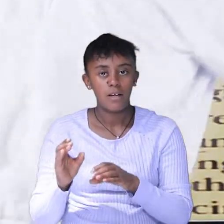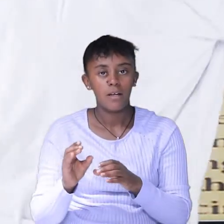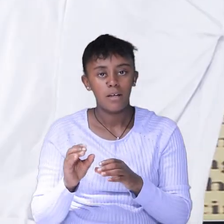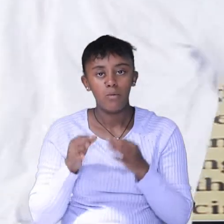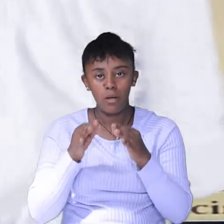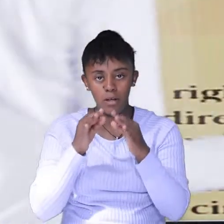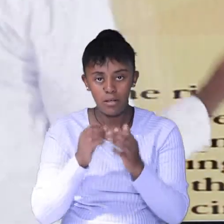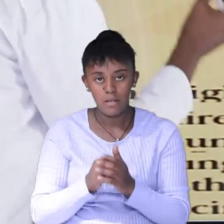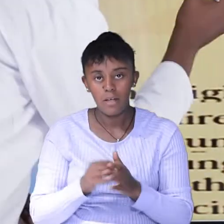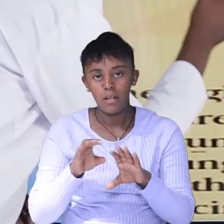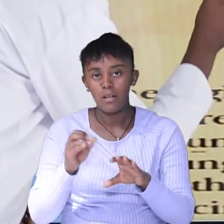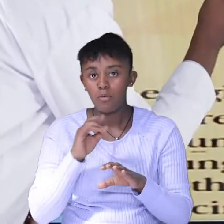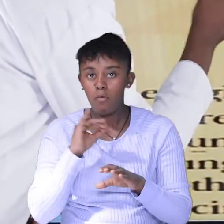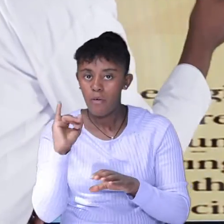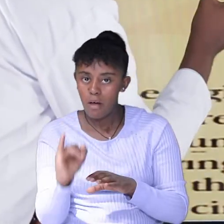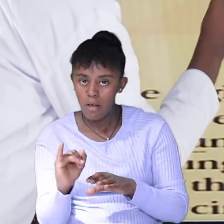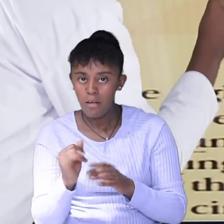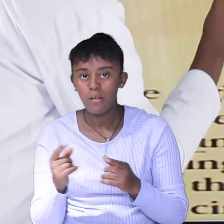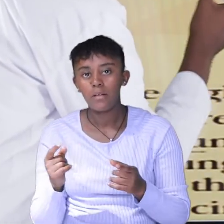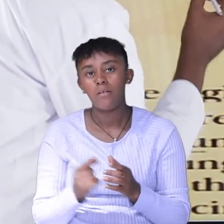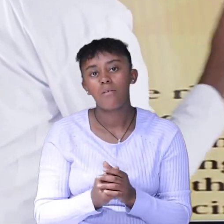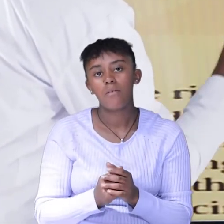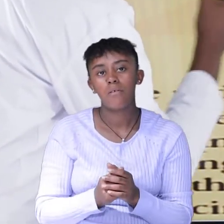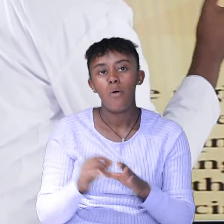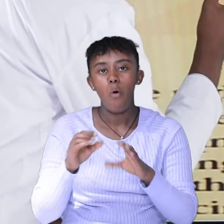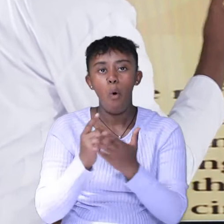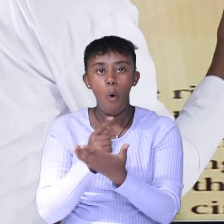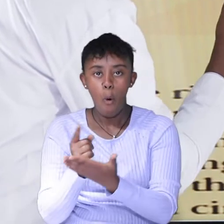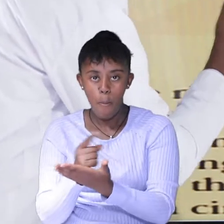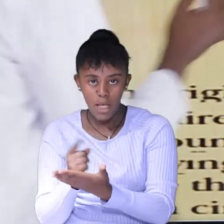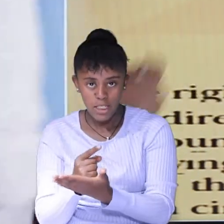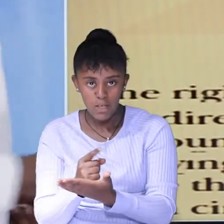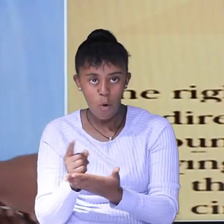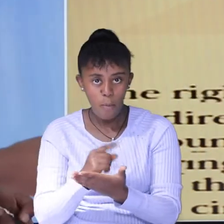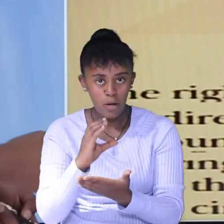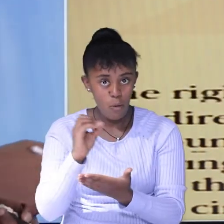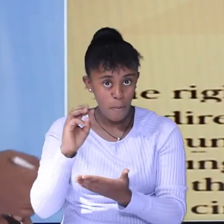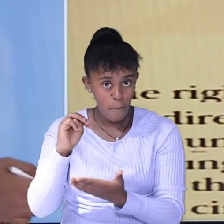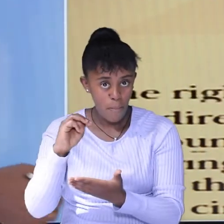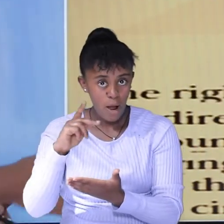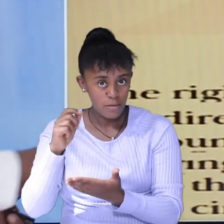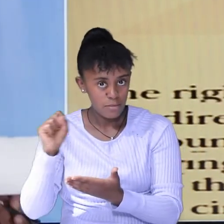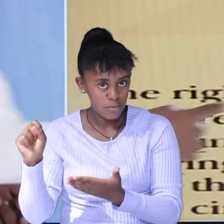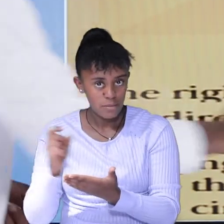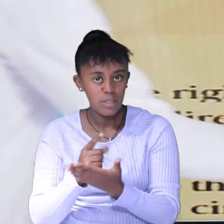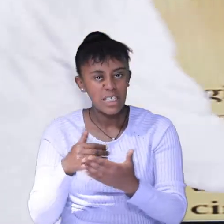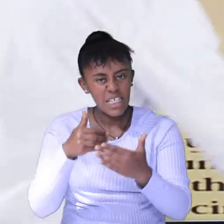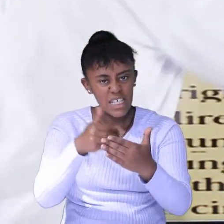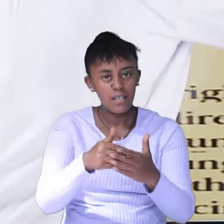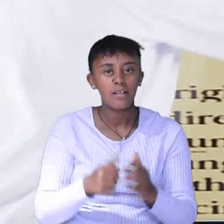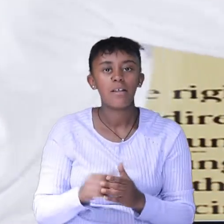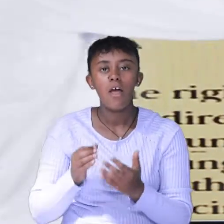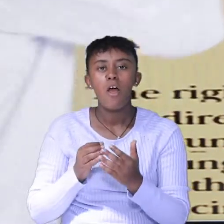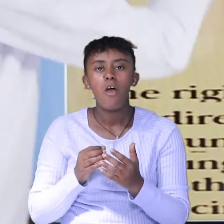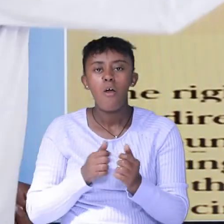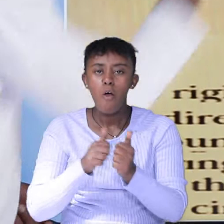and it carries a current of I. When you brought a compass, when Hans Ørsted brought a compass nearer to this, when there is a flow